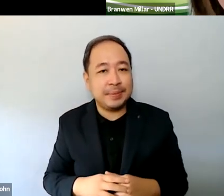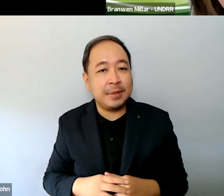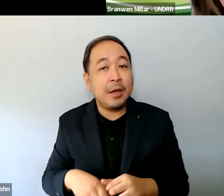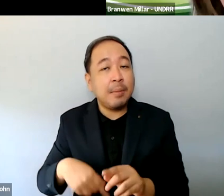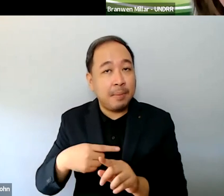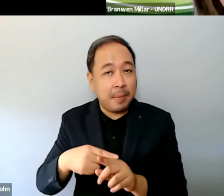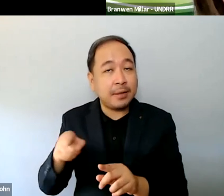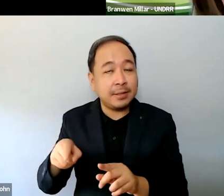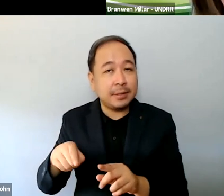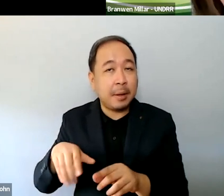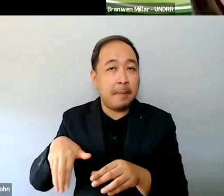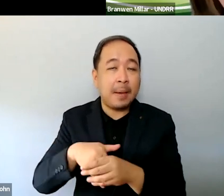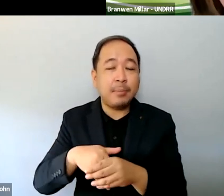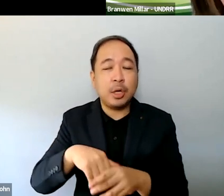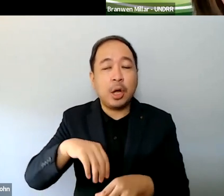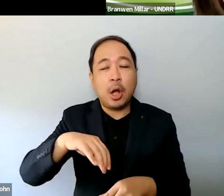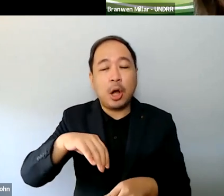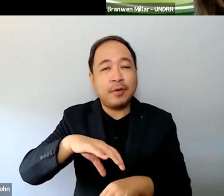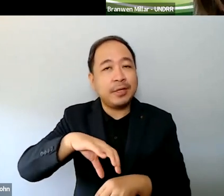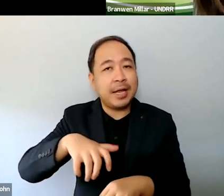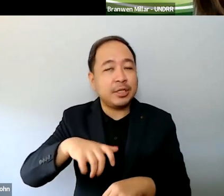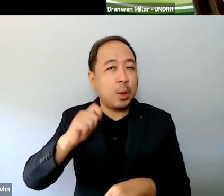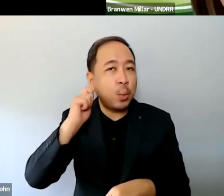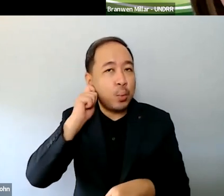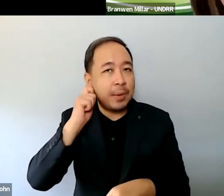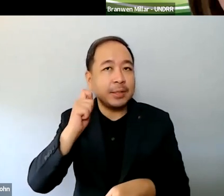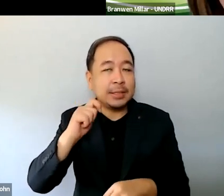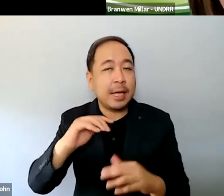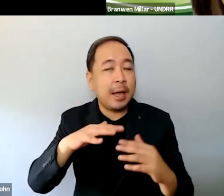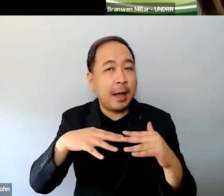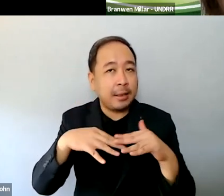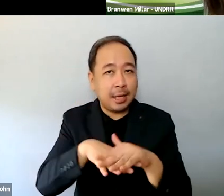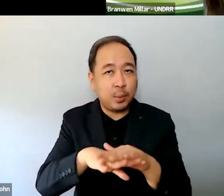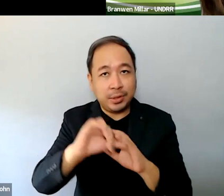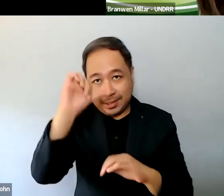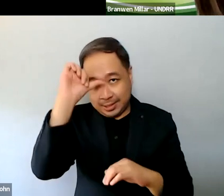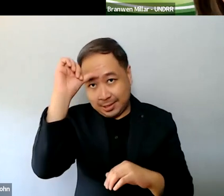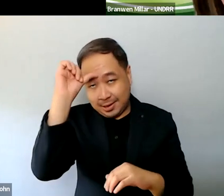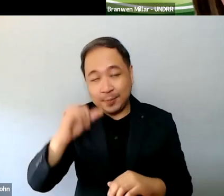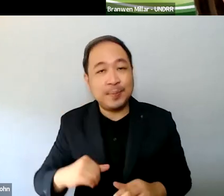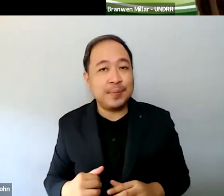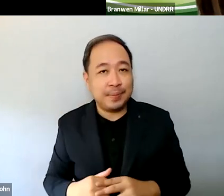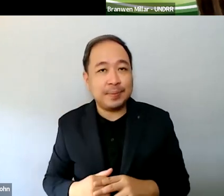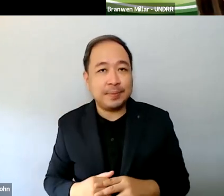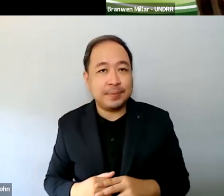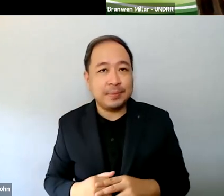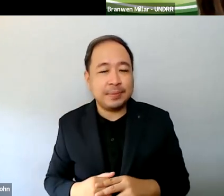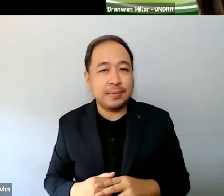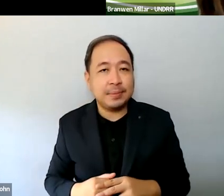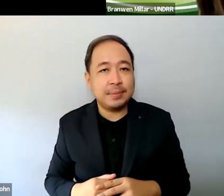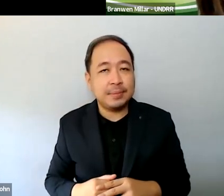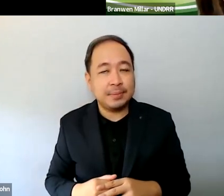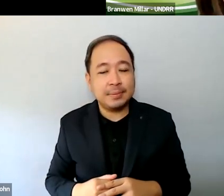National Women's Farmers Network in India. Jivika Shiv, the floor is yours. Thank you very much.